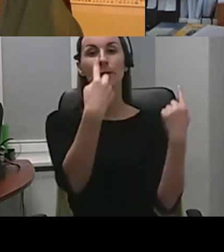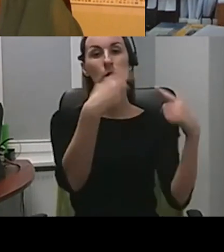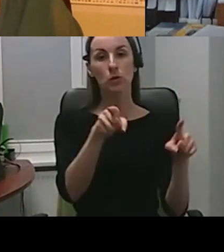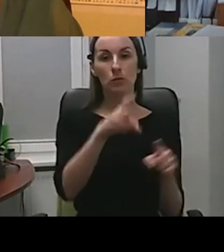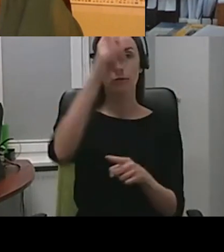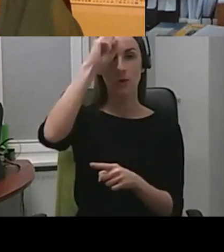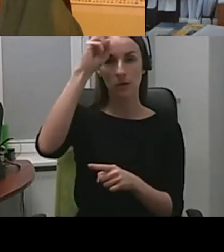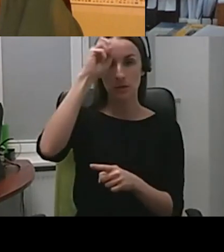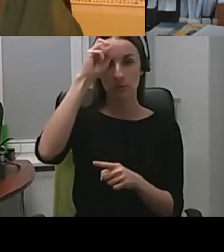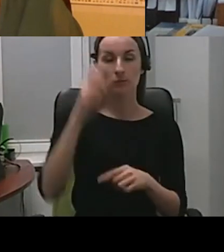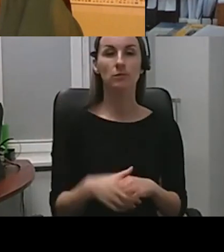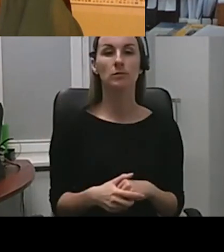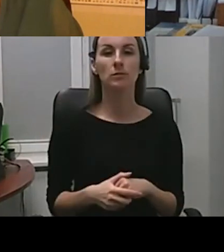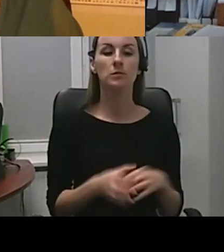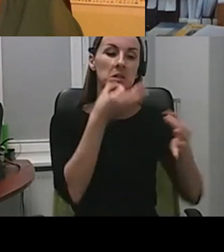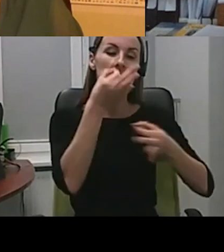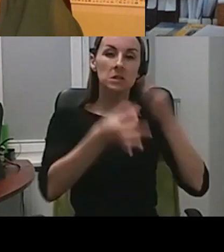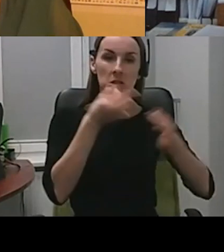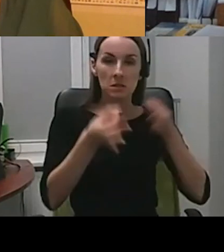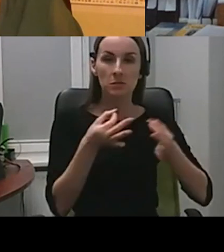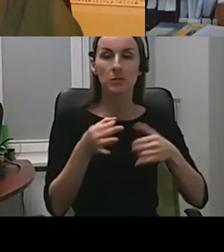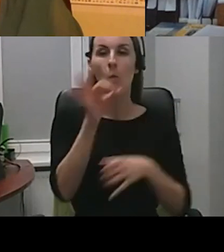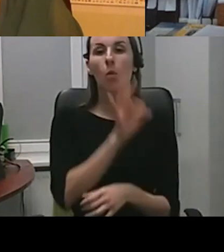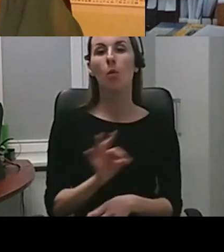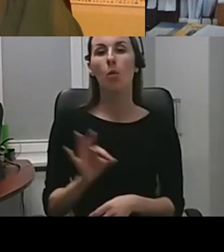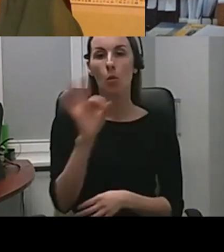this principle of national sovereignty